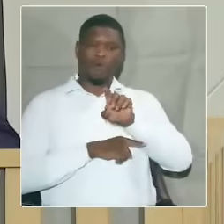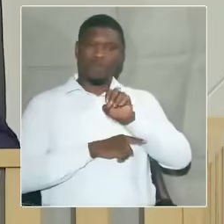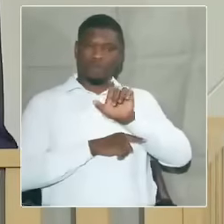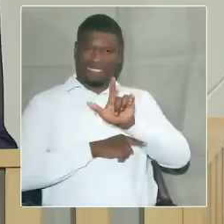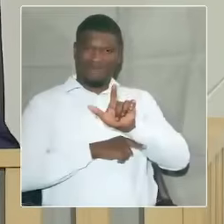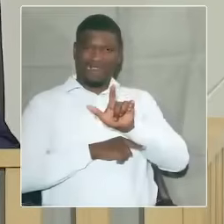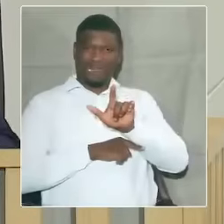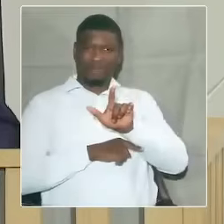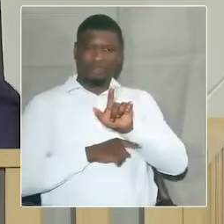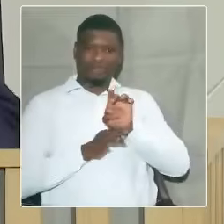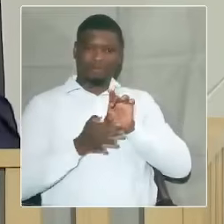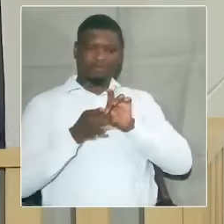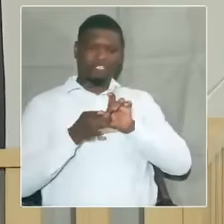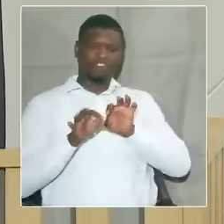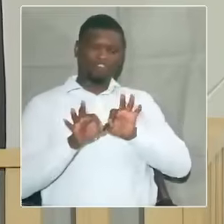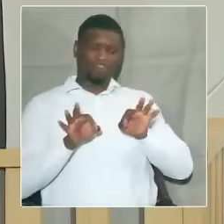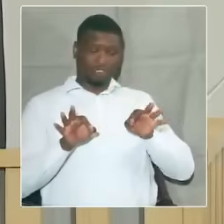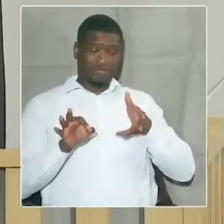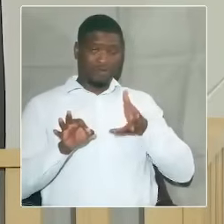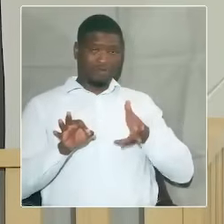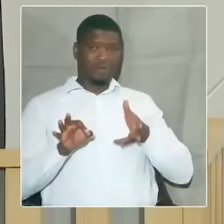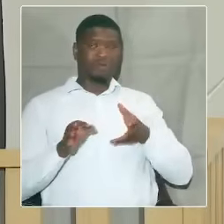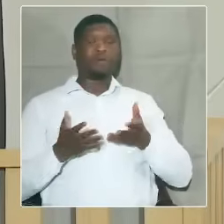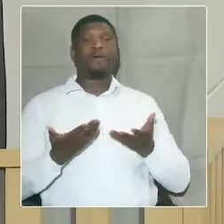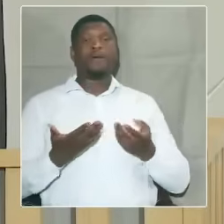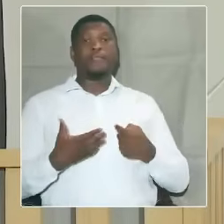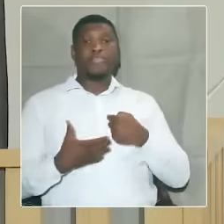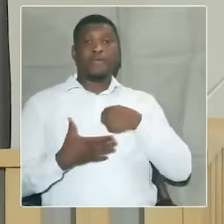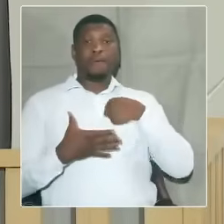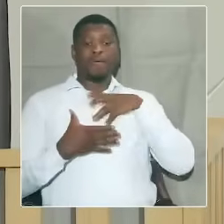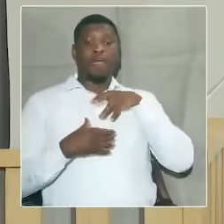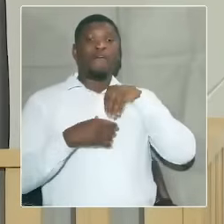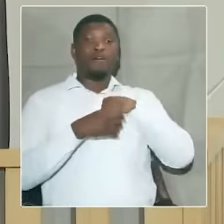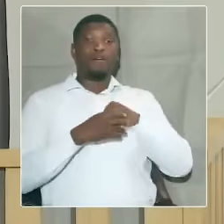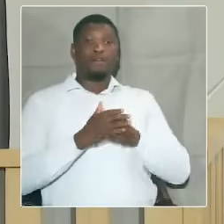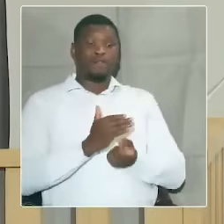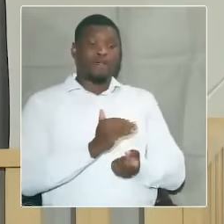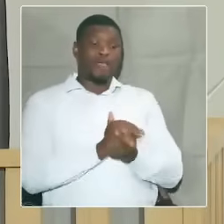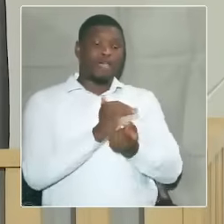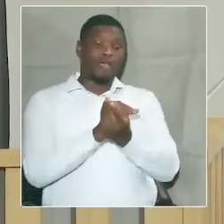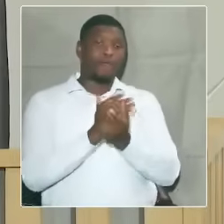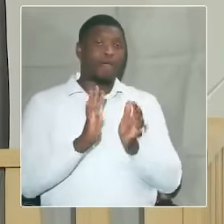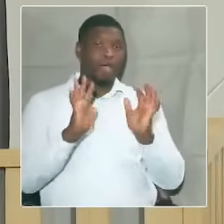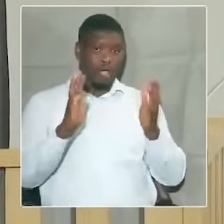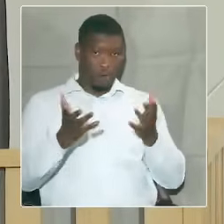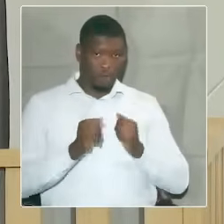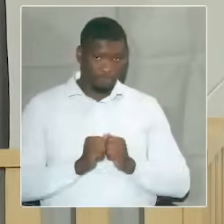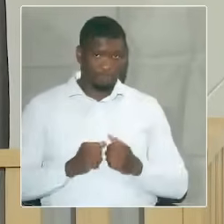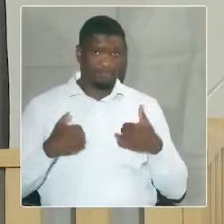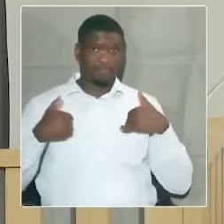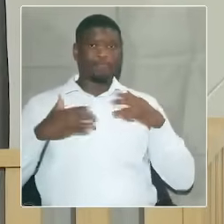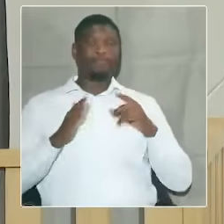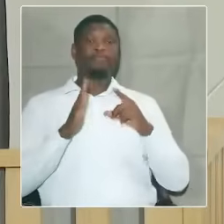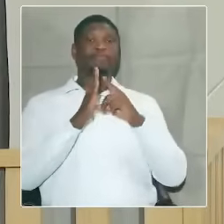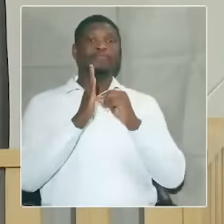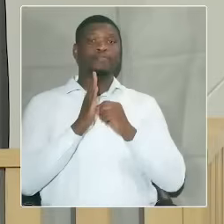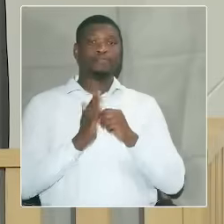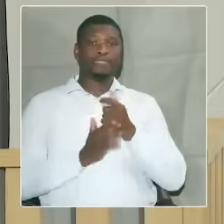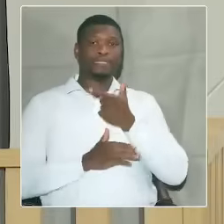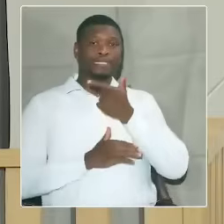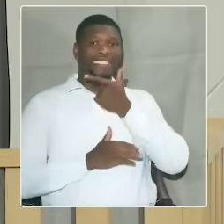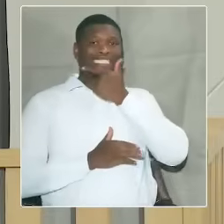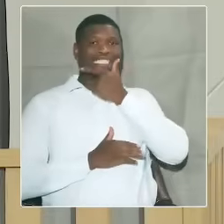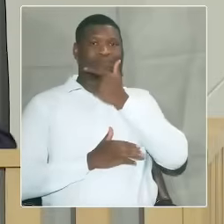And paragraph 107 of my statement, my involvement in the events unfolded in December 2024 to